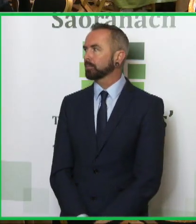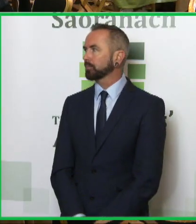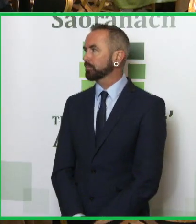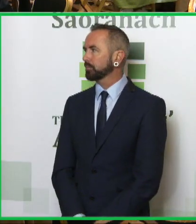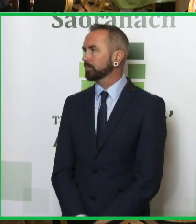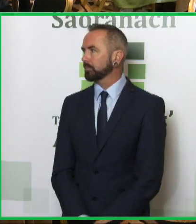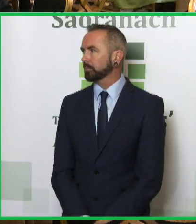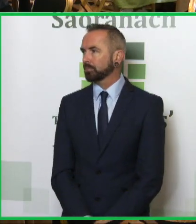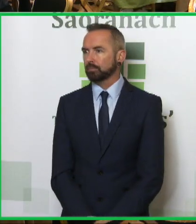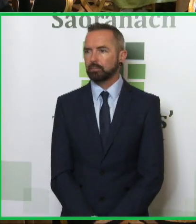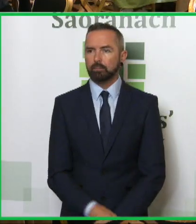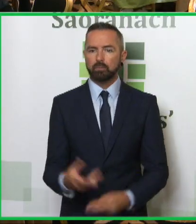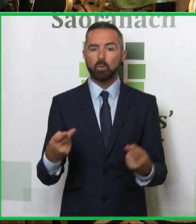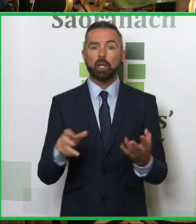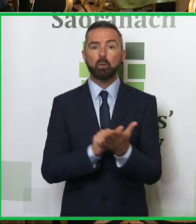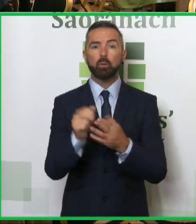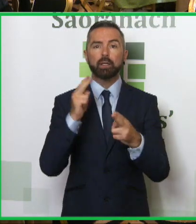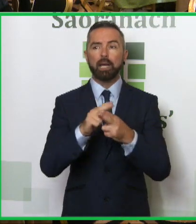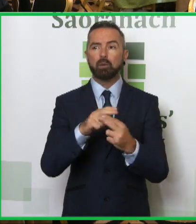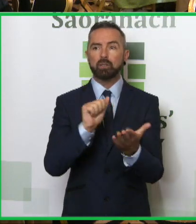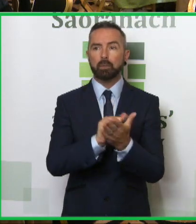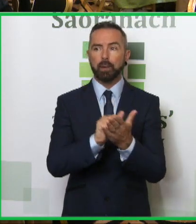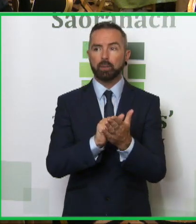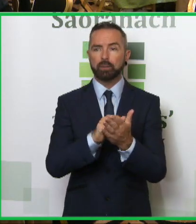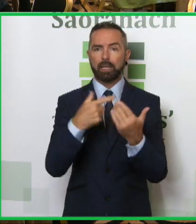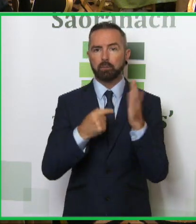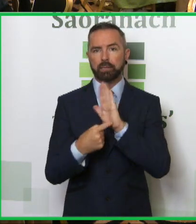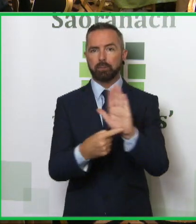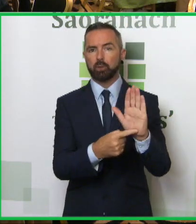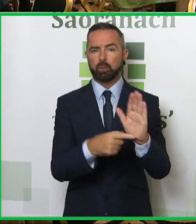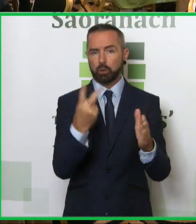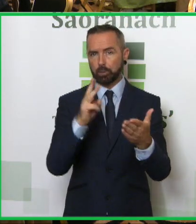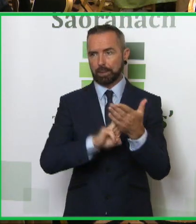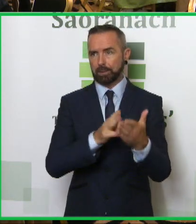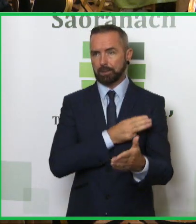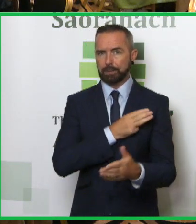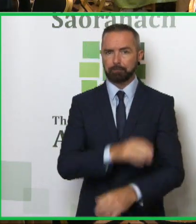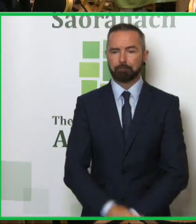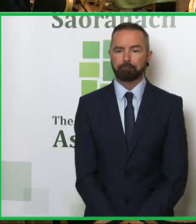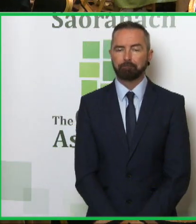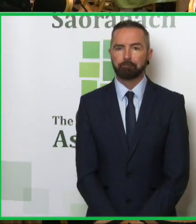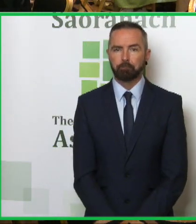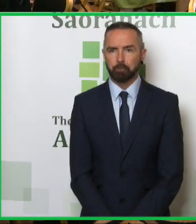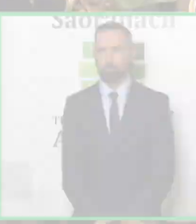Okay, we're just going to print the ballot papers, because in case there was any changes. You'll have them in 2 minutes.